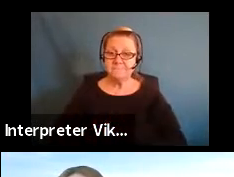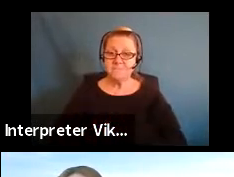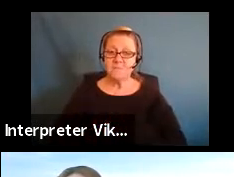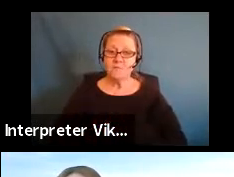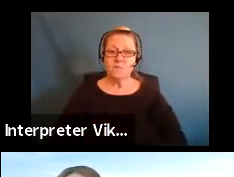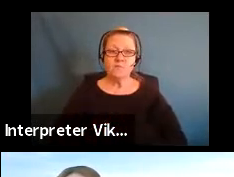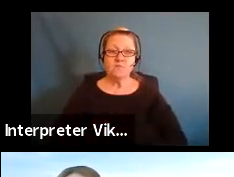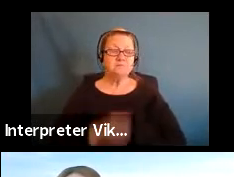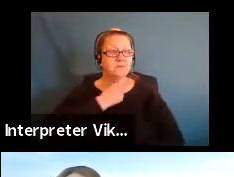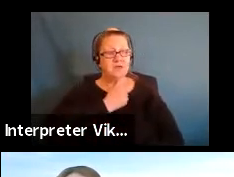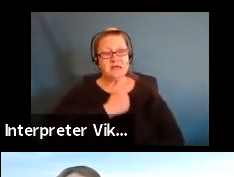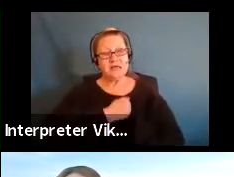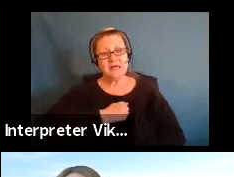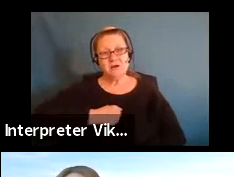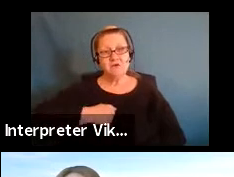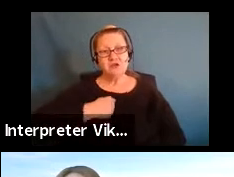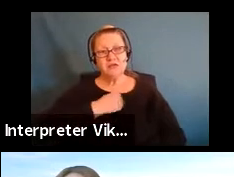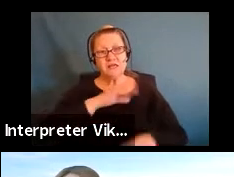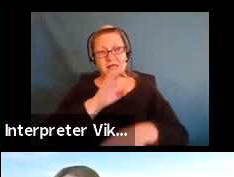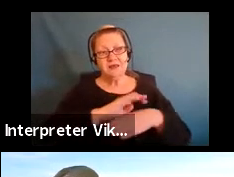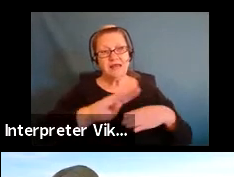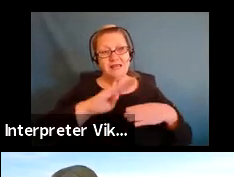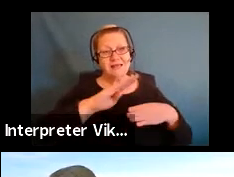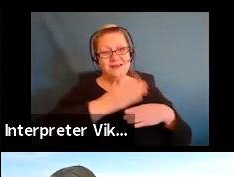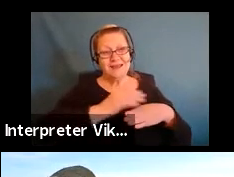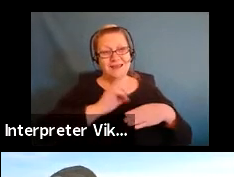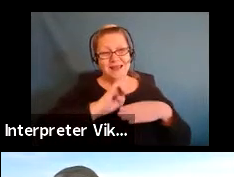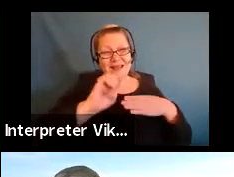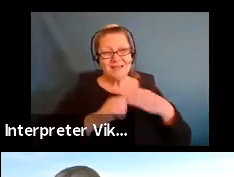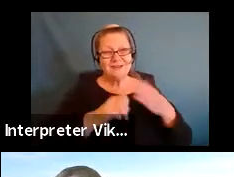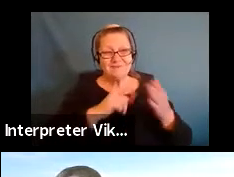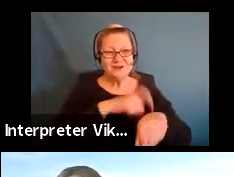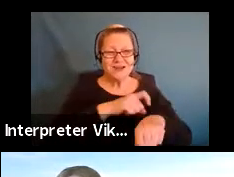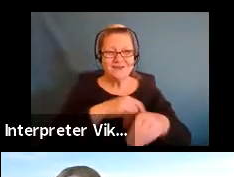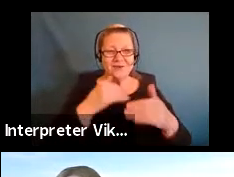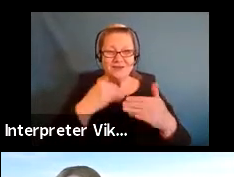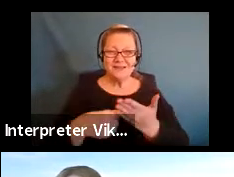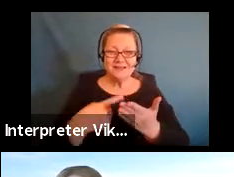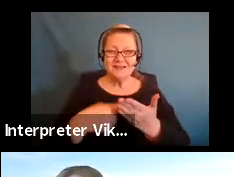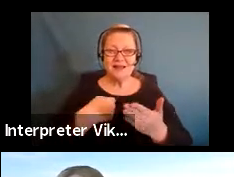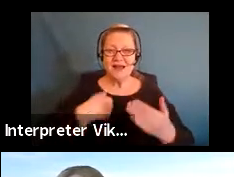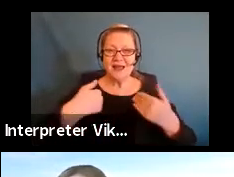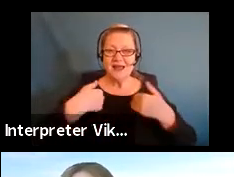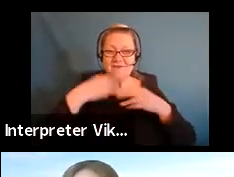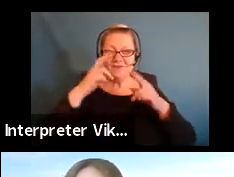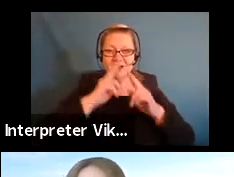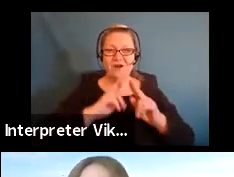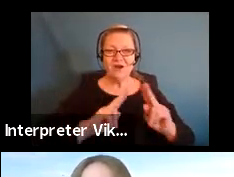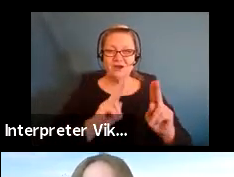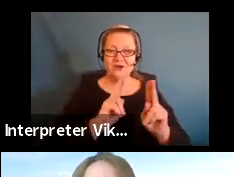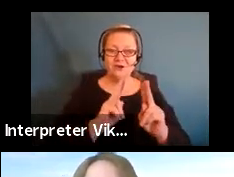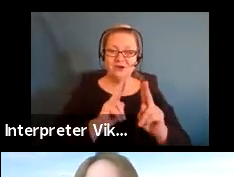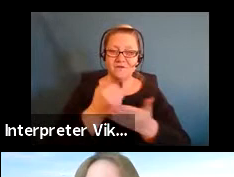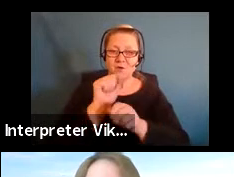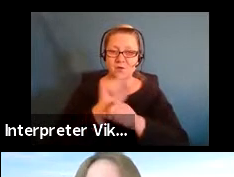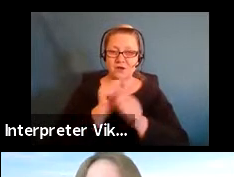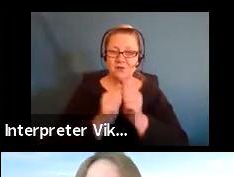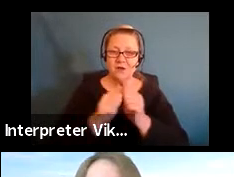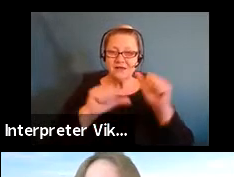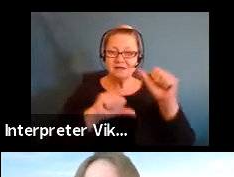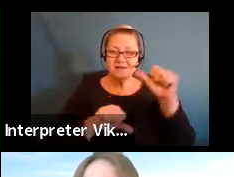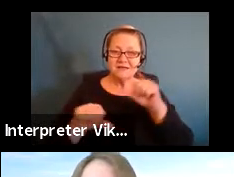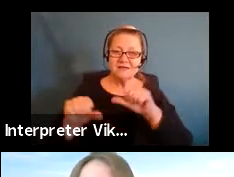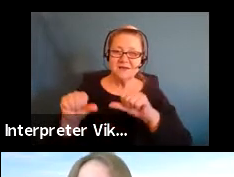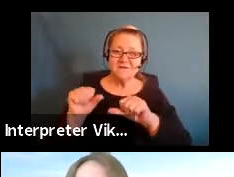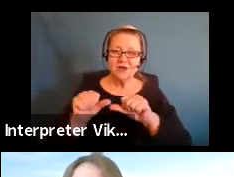Well, unfortunately, we've come to the end of our time for this discussion, and I have the honor of working with the scientific review work group.